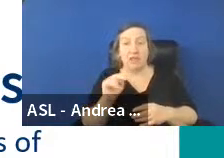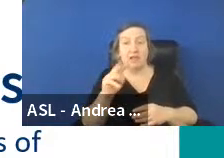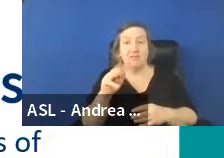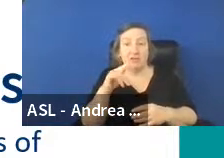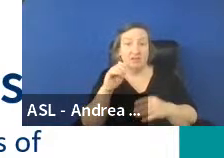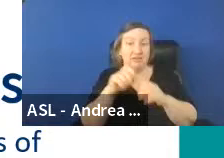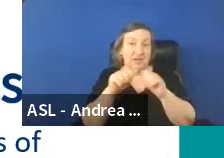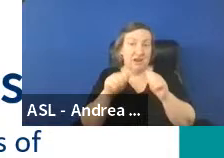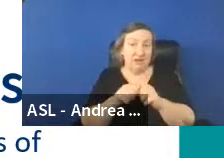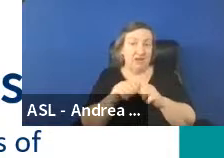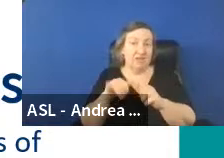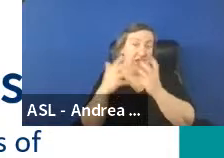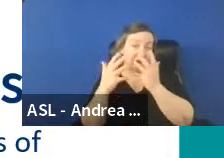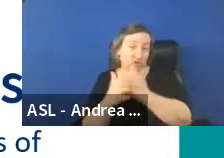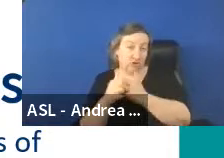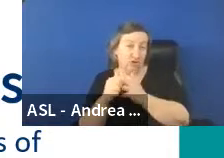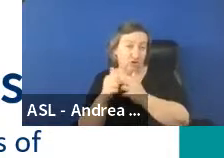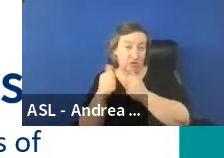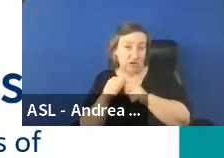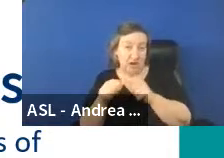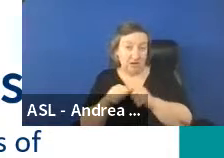that's an equity priority area.